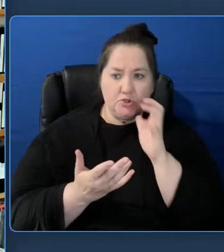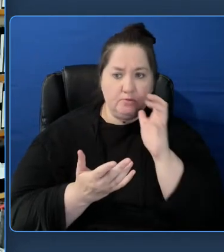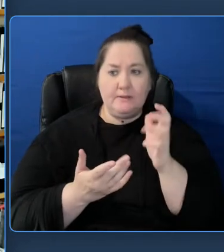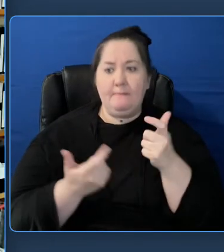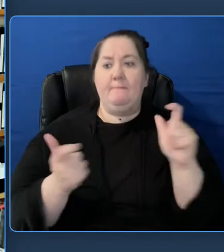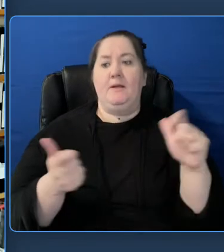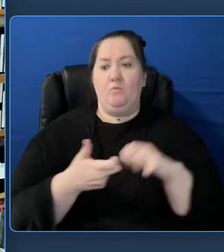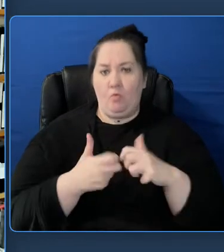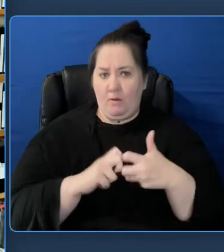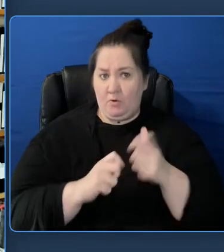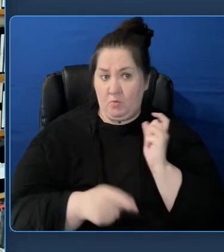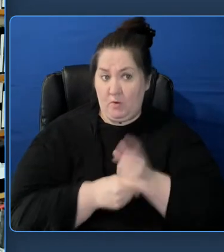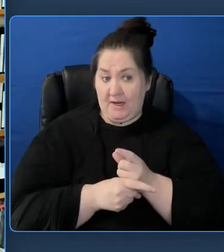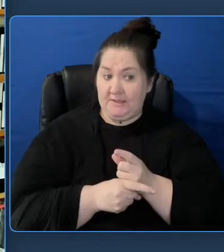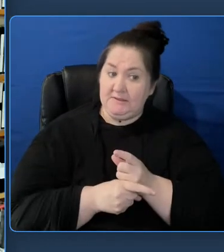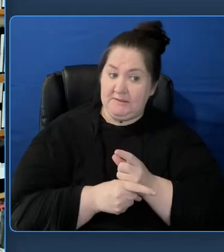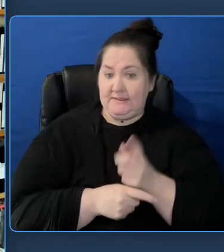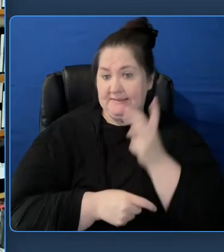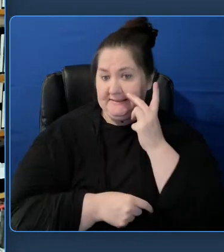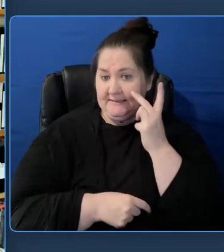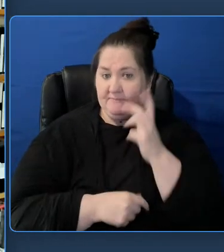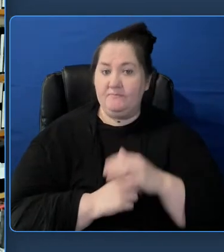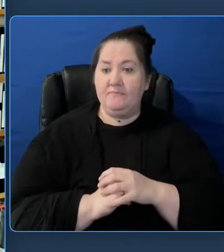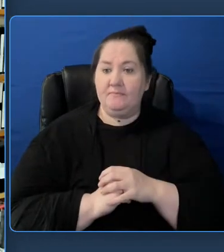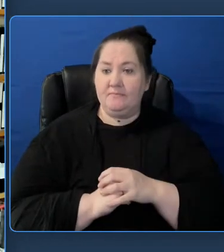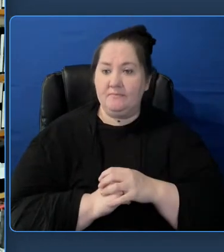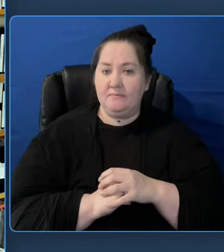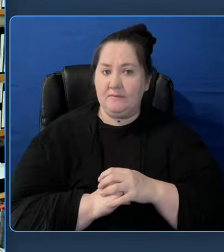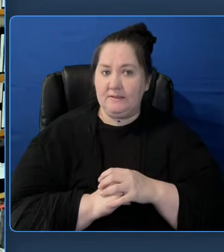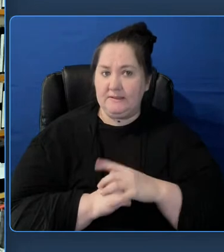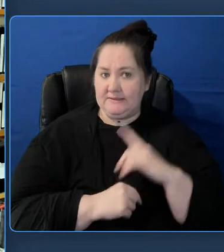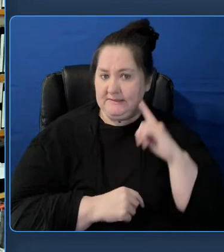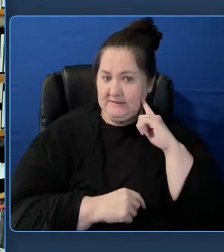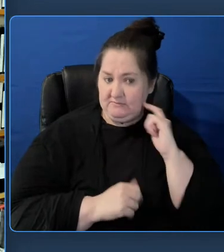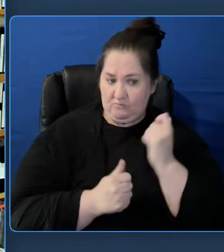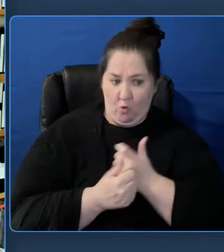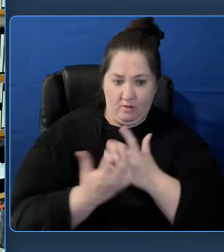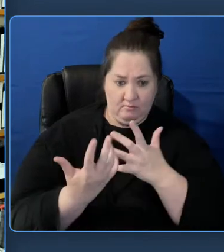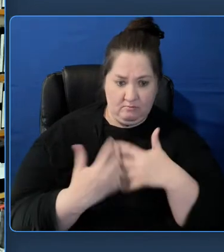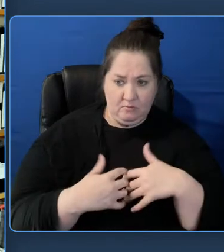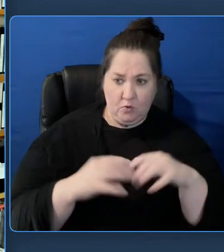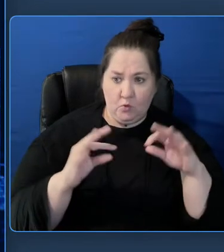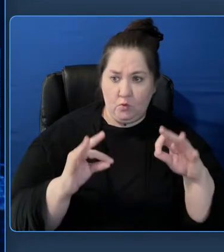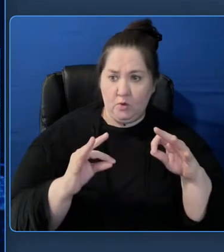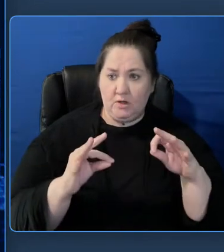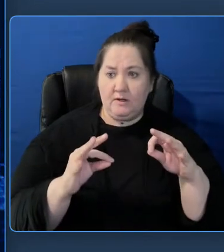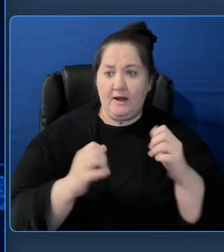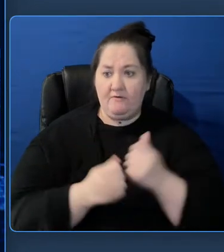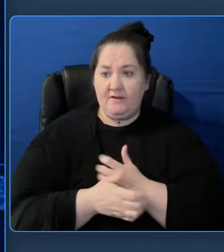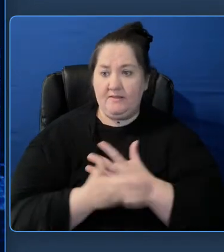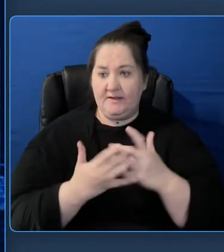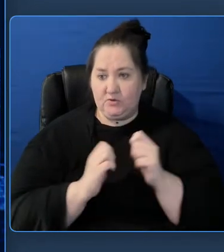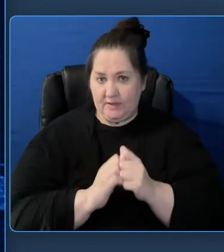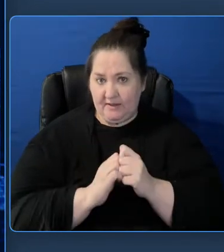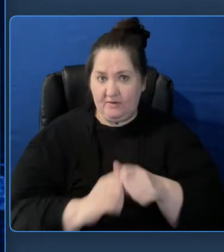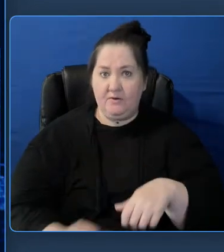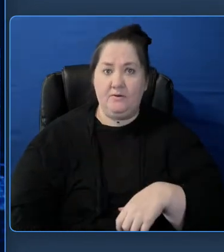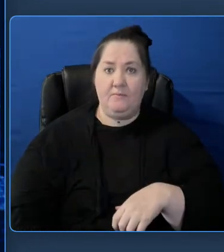That shouldn't be a big problem, should it, Tim? I don't know. Let's make sure I've got everything together here.